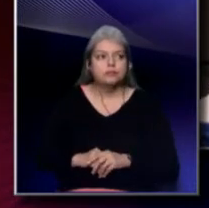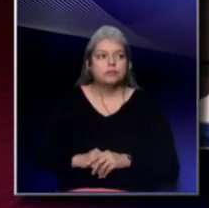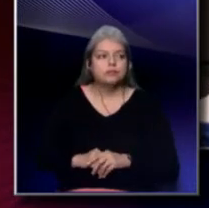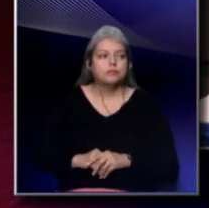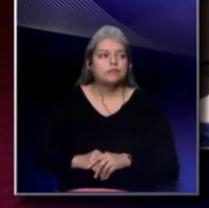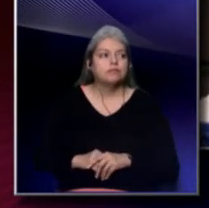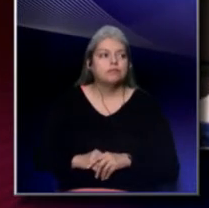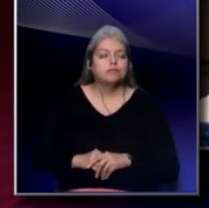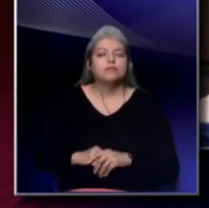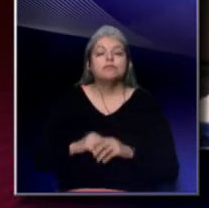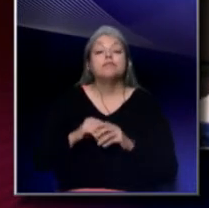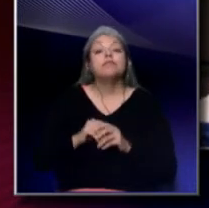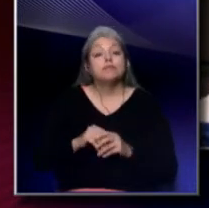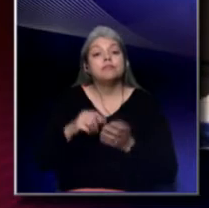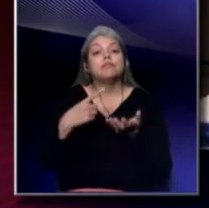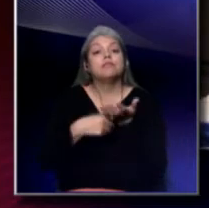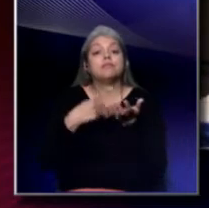Item